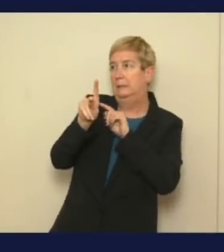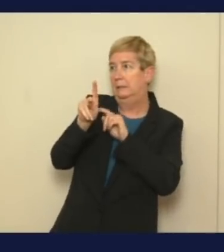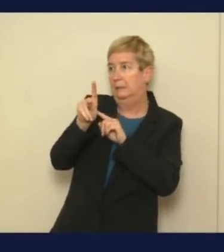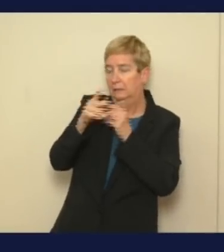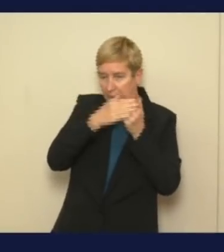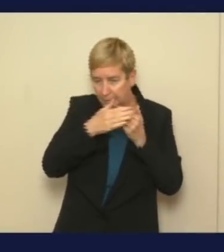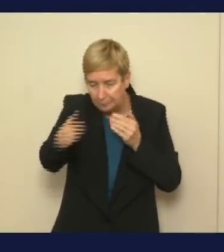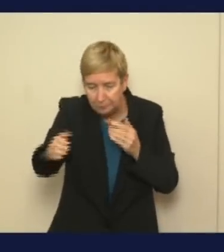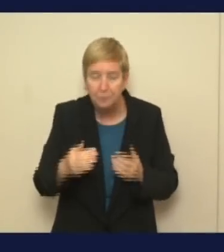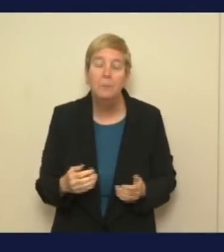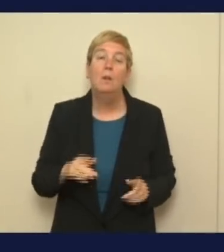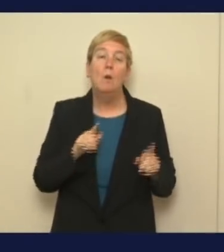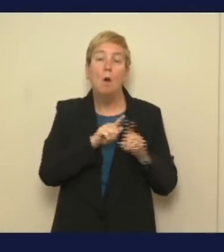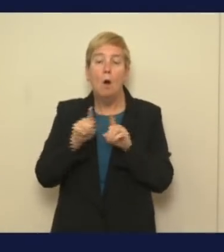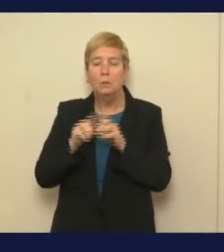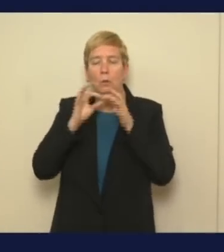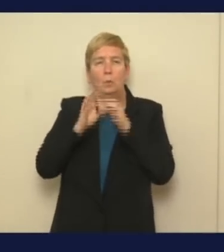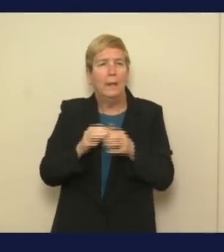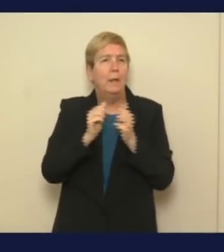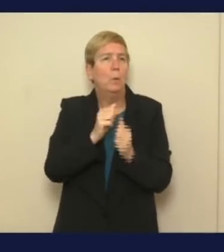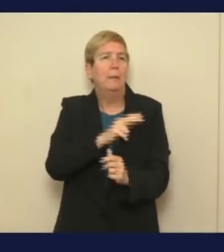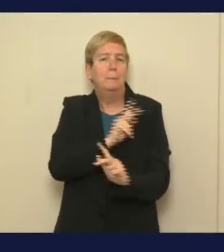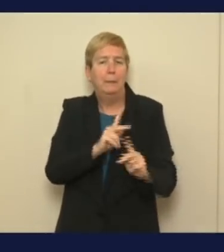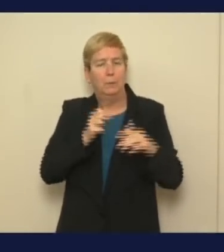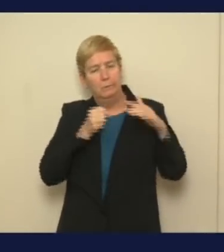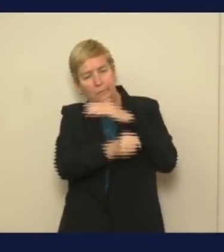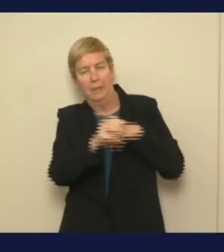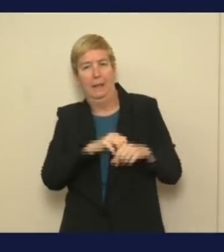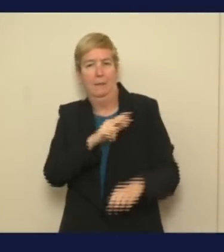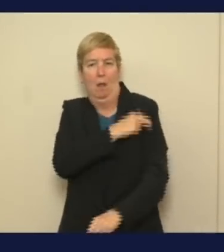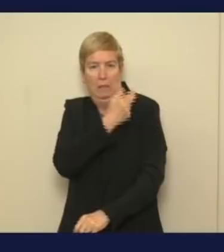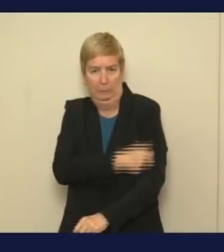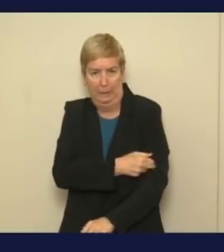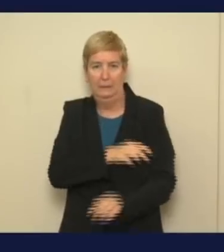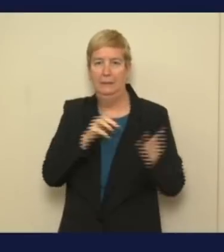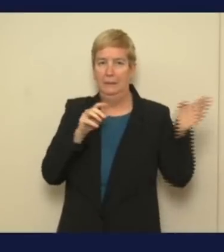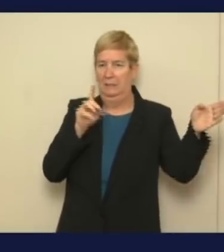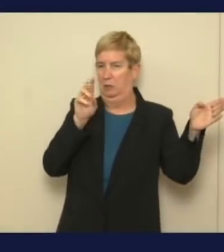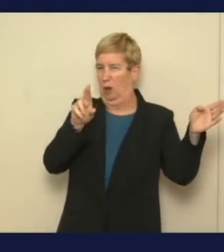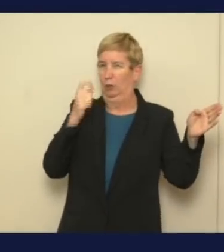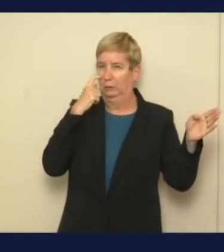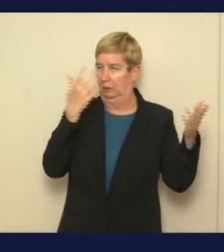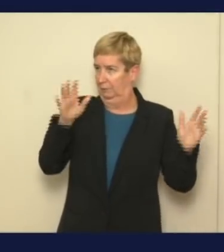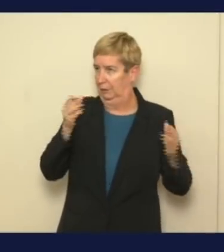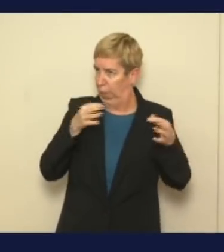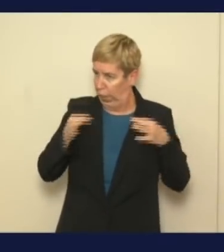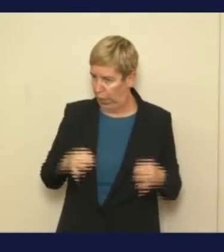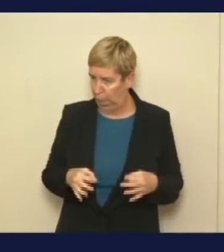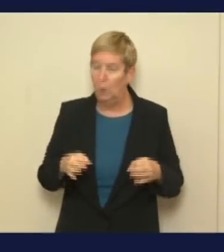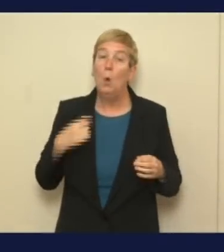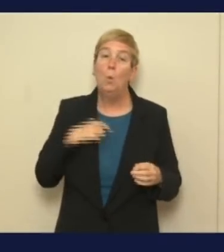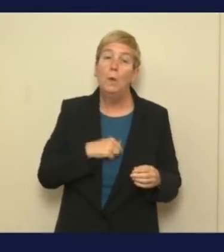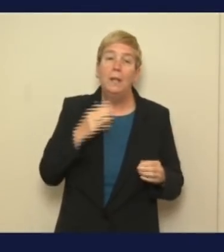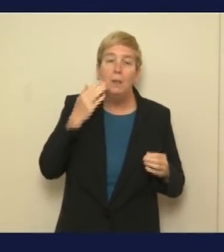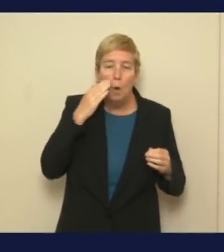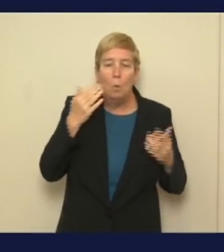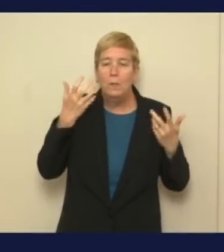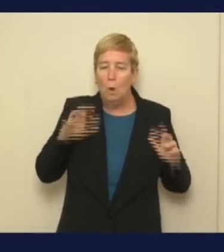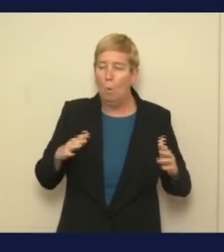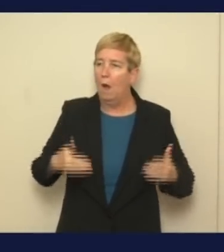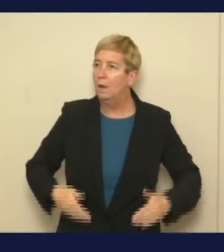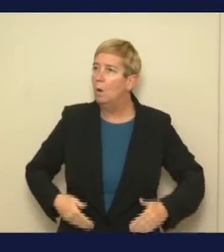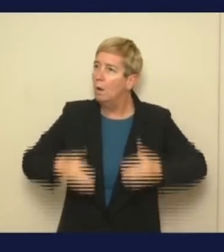at the hospitalizations, Dr. Scrace said to all of us that, we know that we would be in overflow. So 2 things about